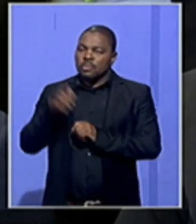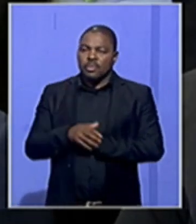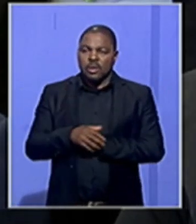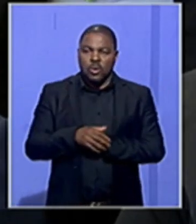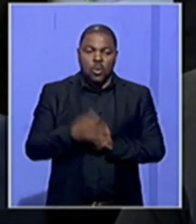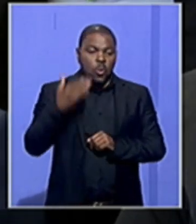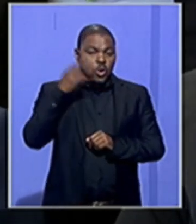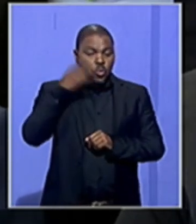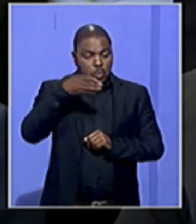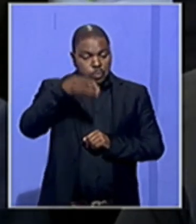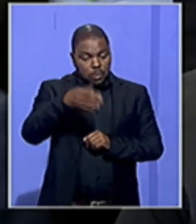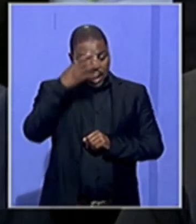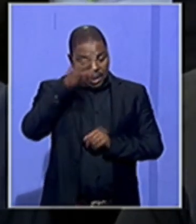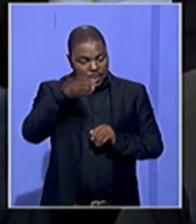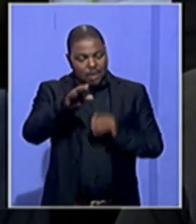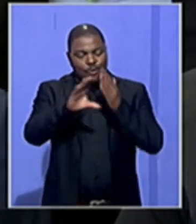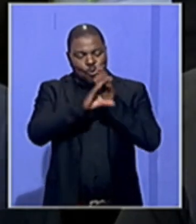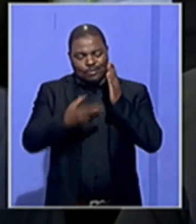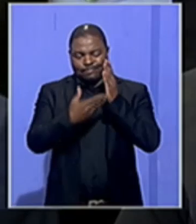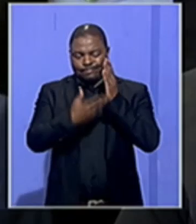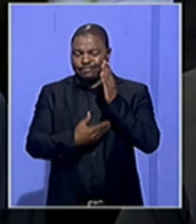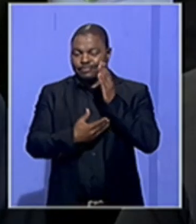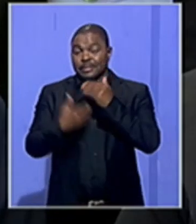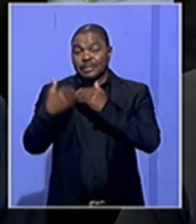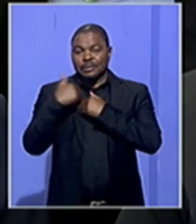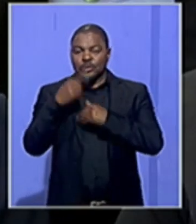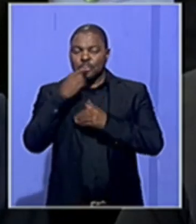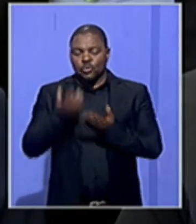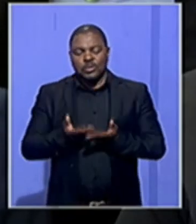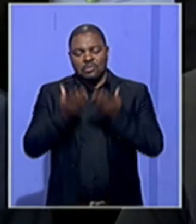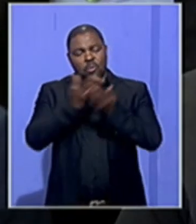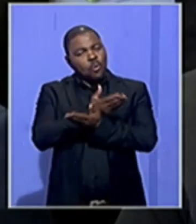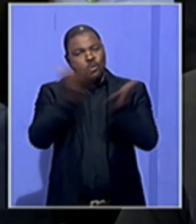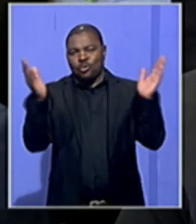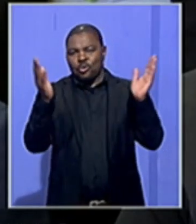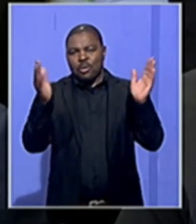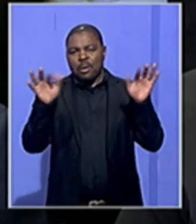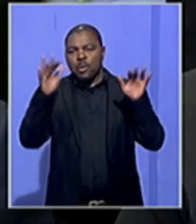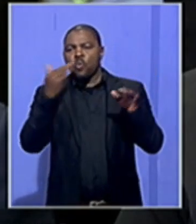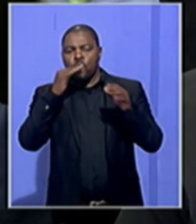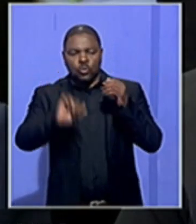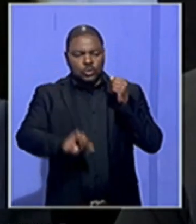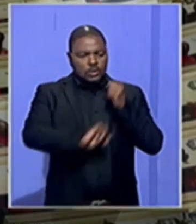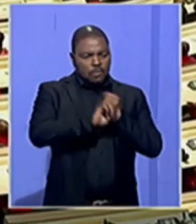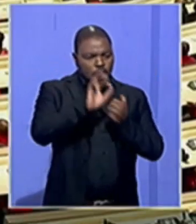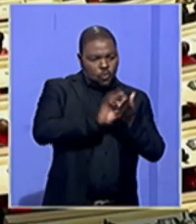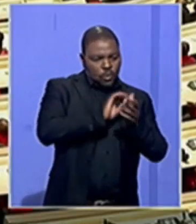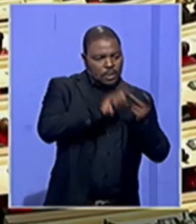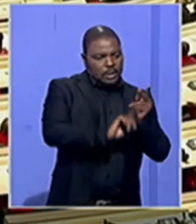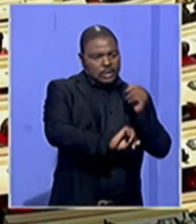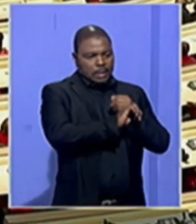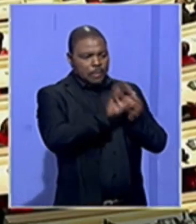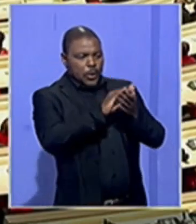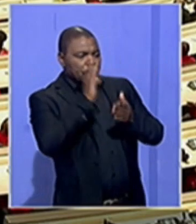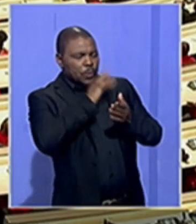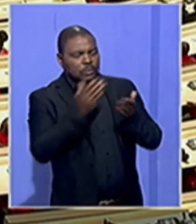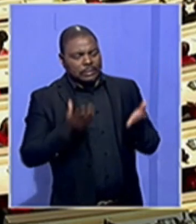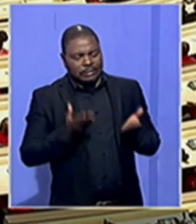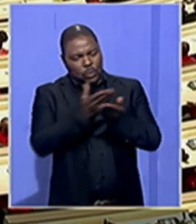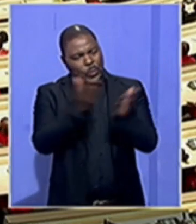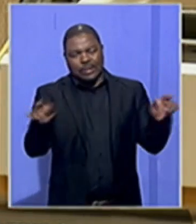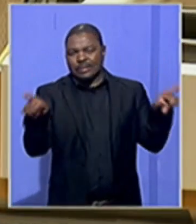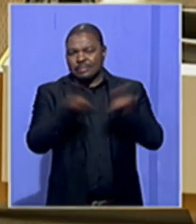constitutional responsibility to service everybody, those who voted for you and those who did not. Ka fa gare ga kgotla